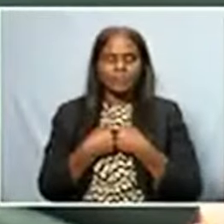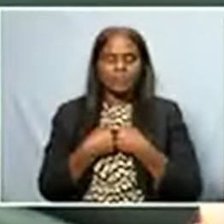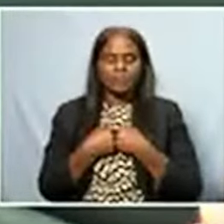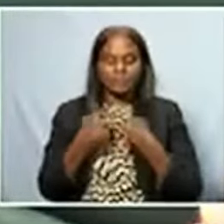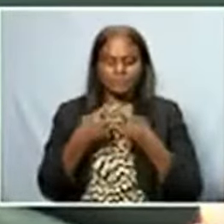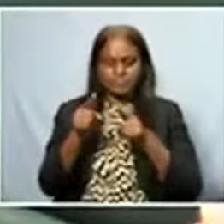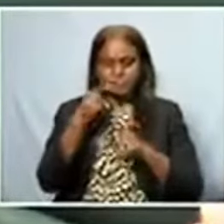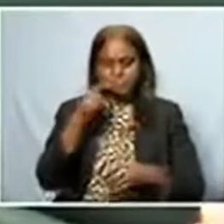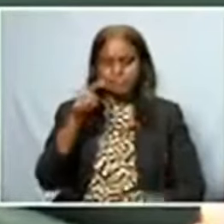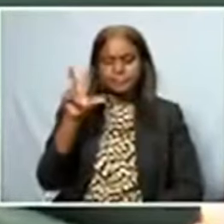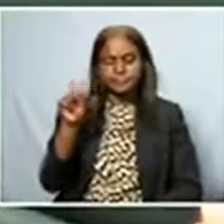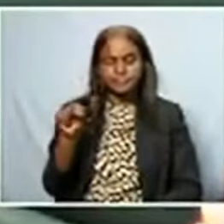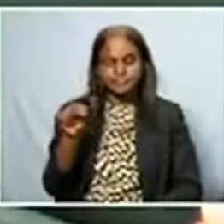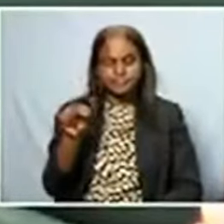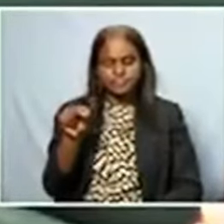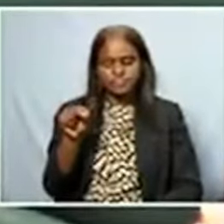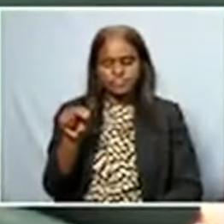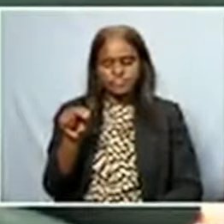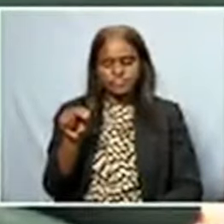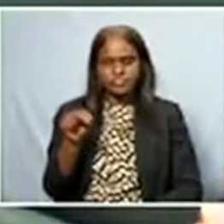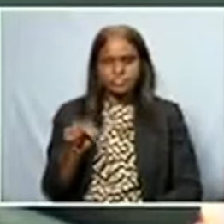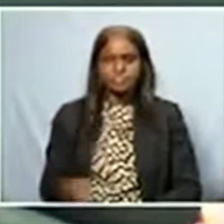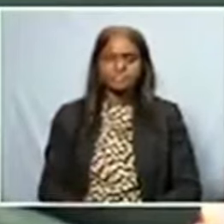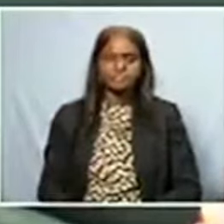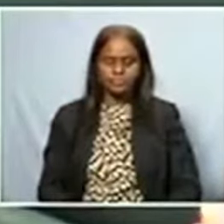Of the contrary say no.